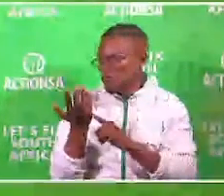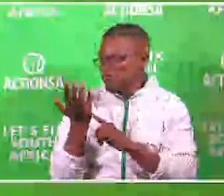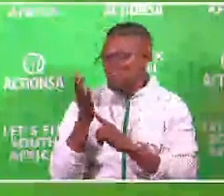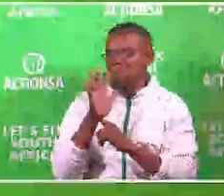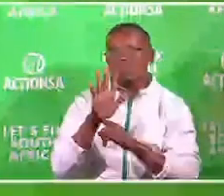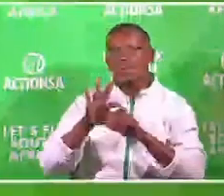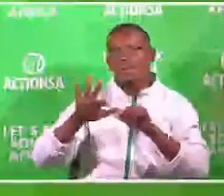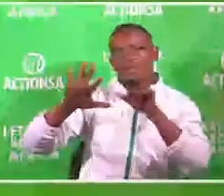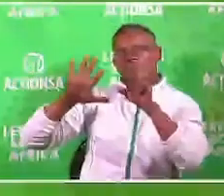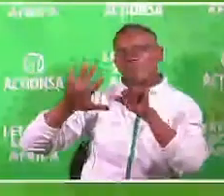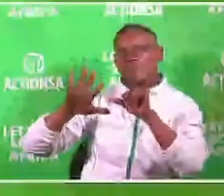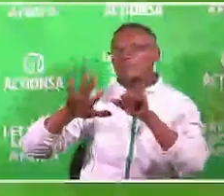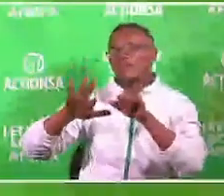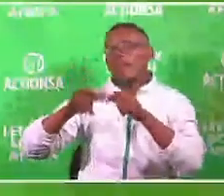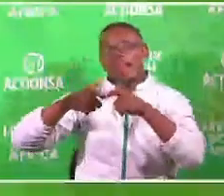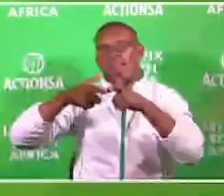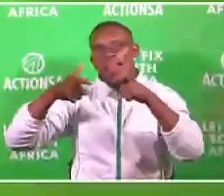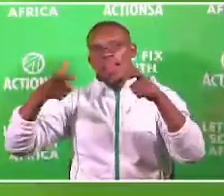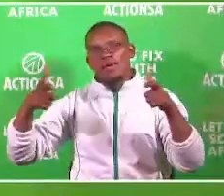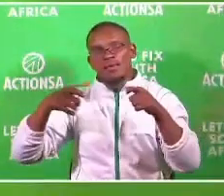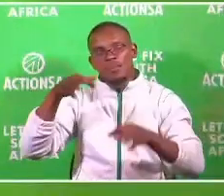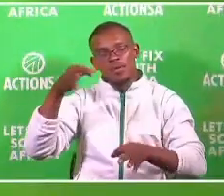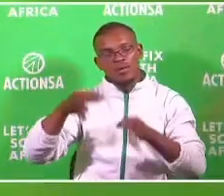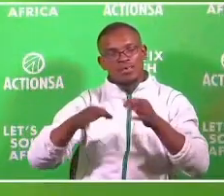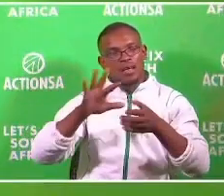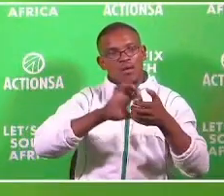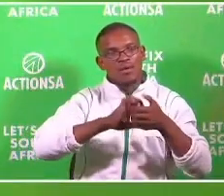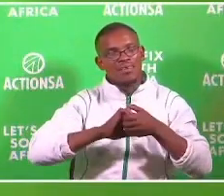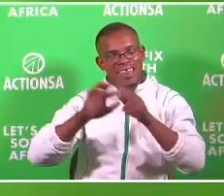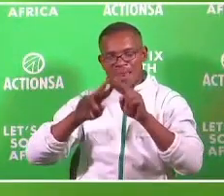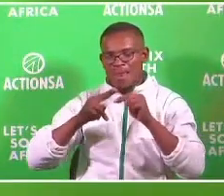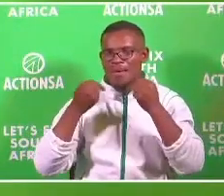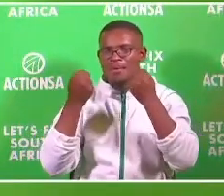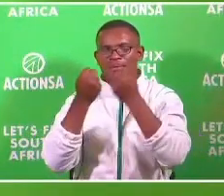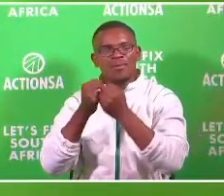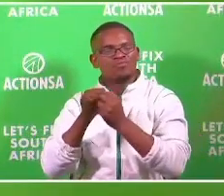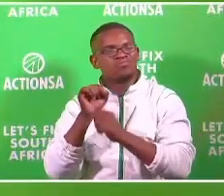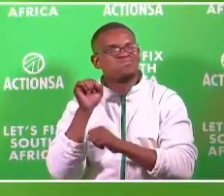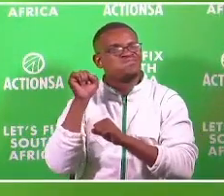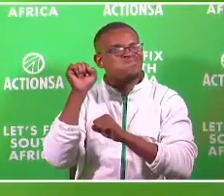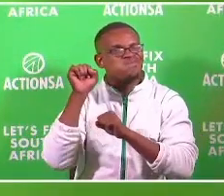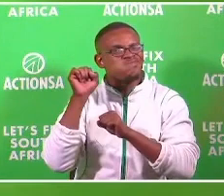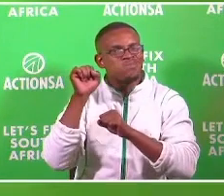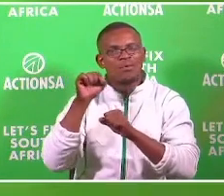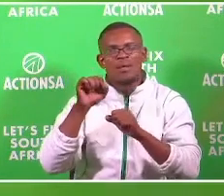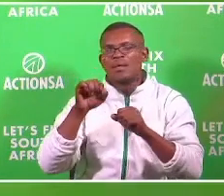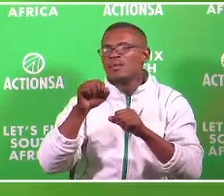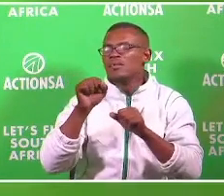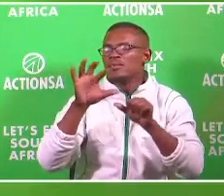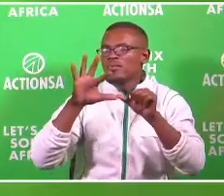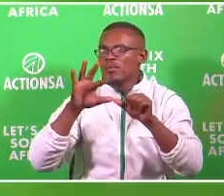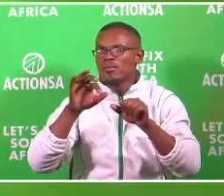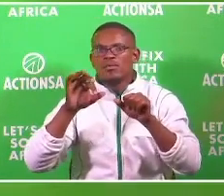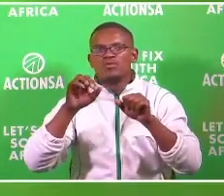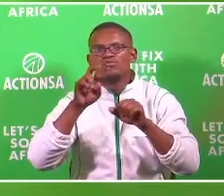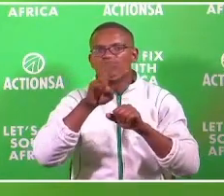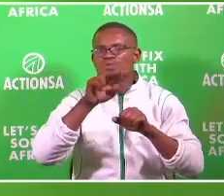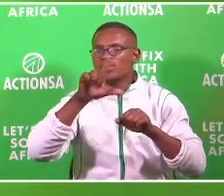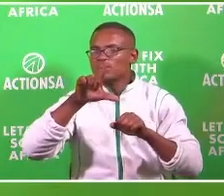largest political party nationally, despite only contesting in six out of the